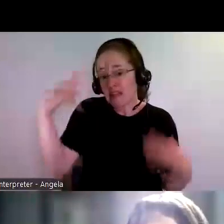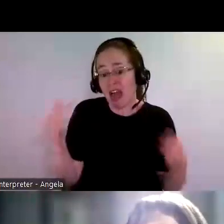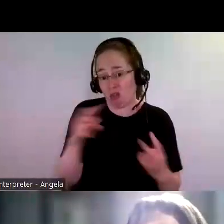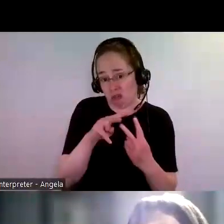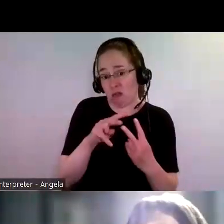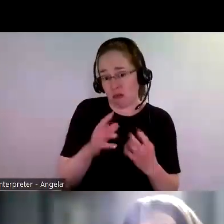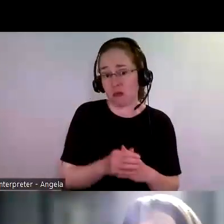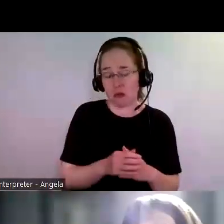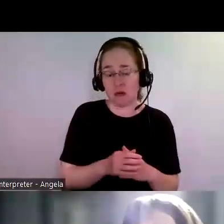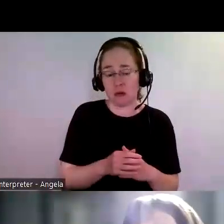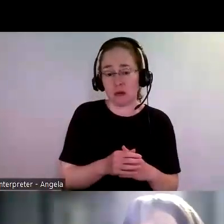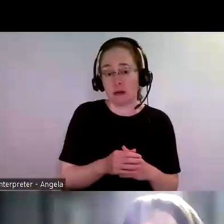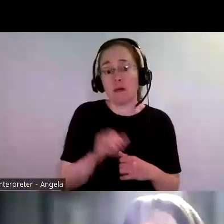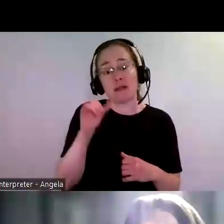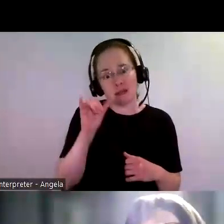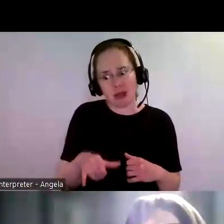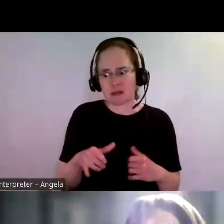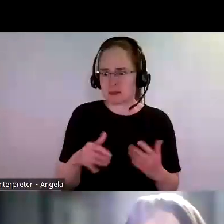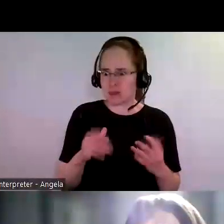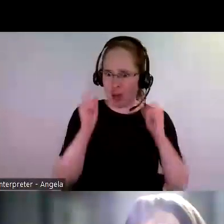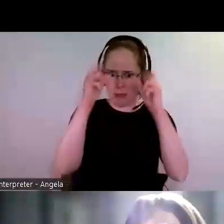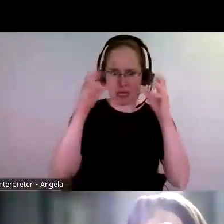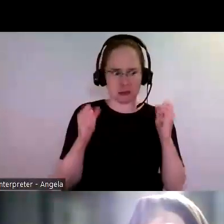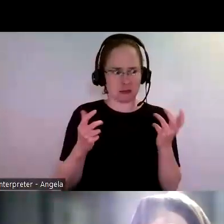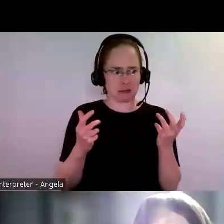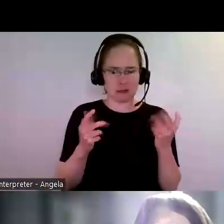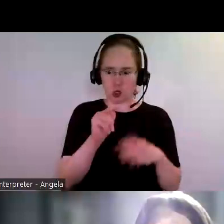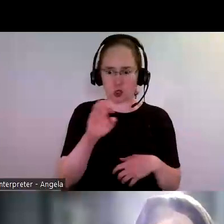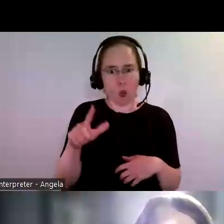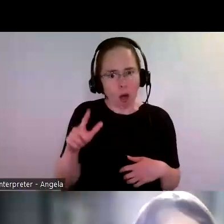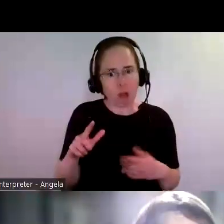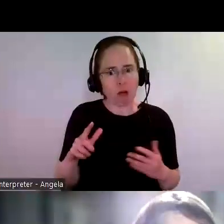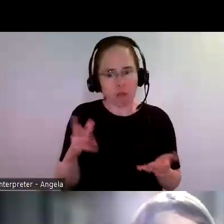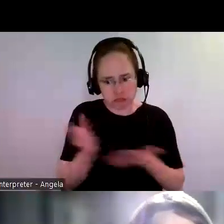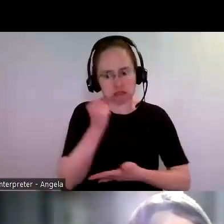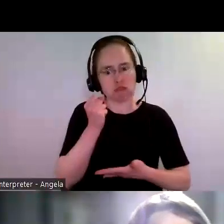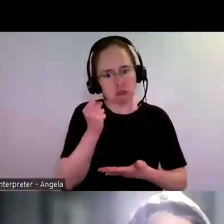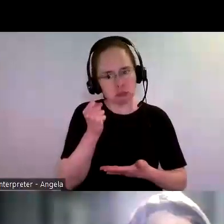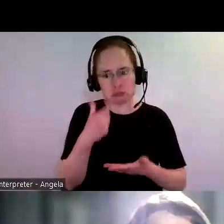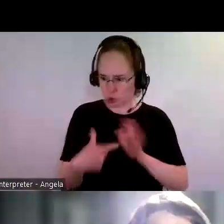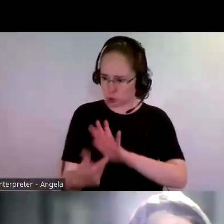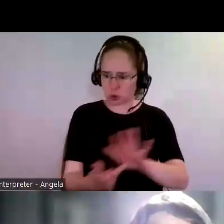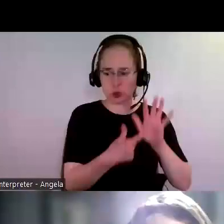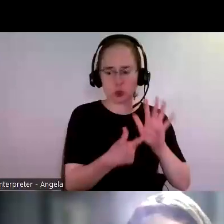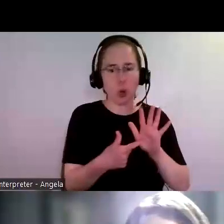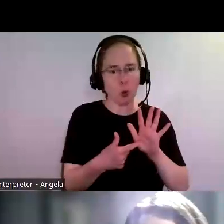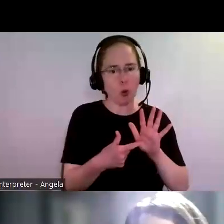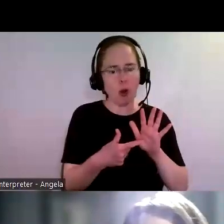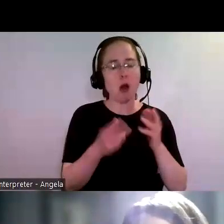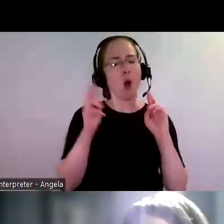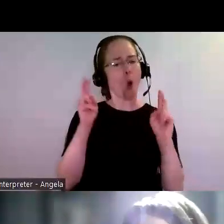And so to me, that is an amazing tool to show hope